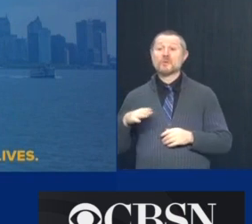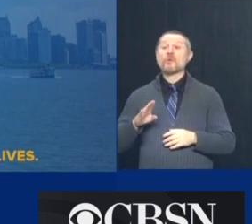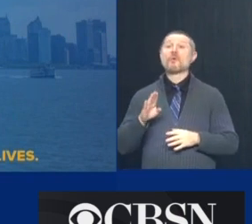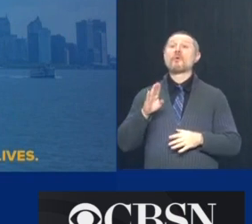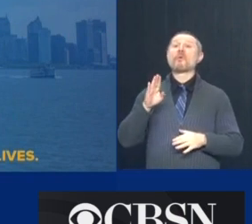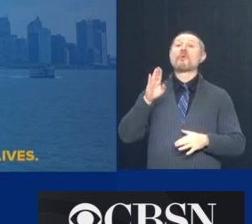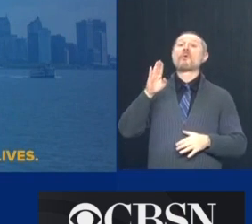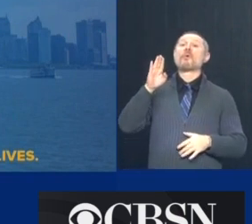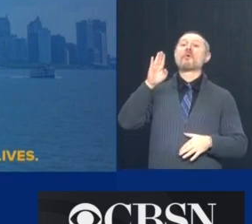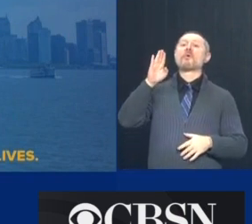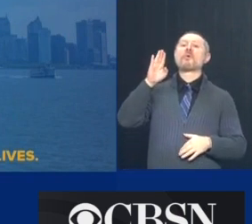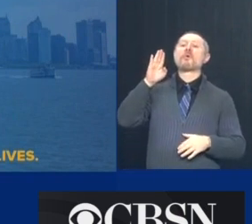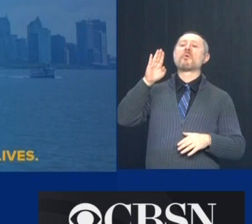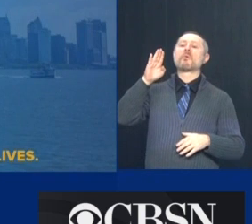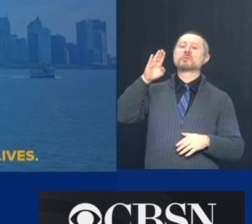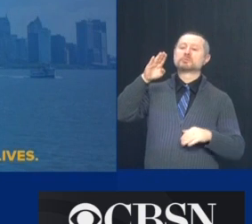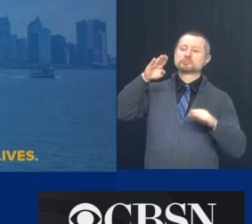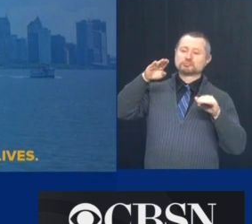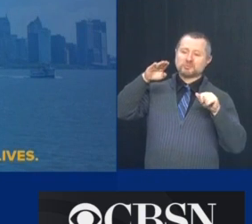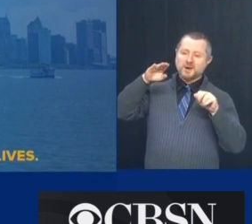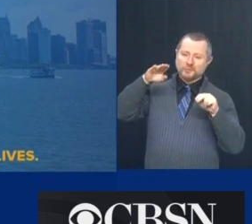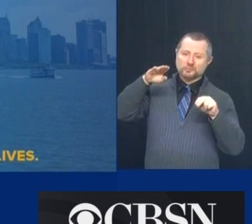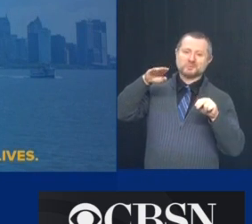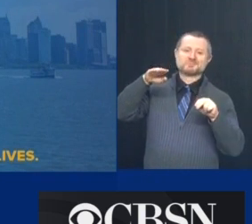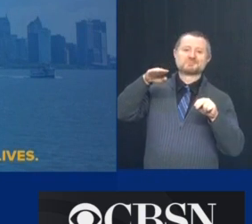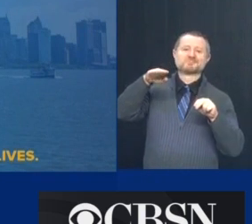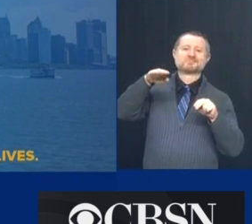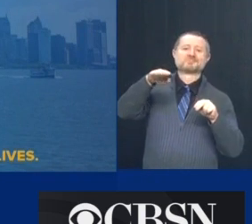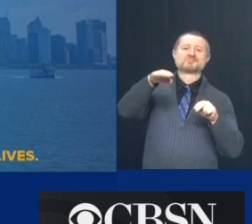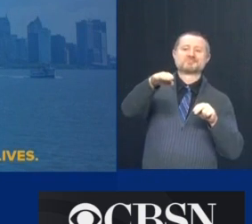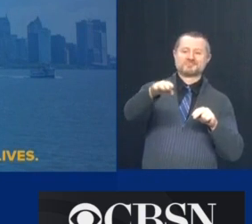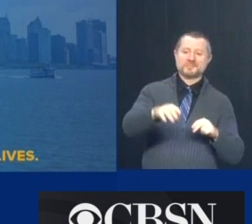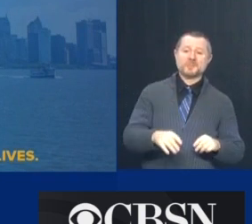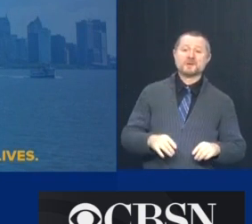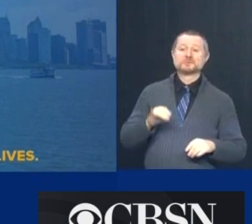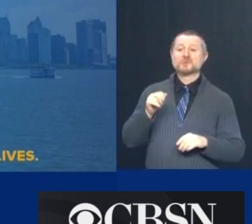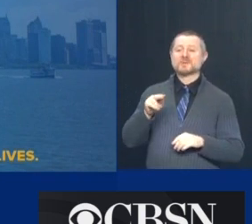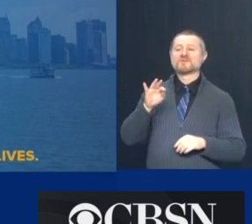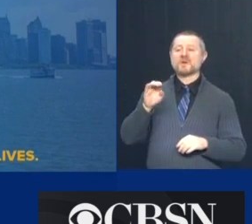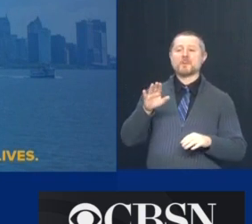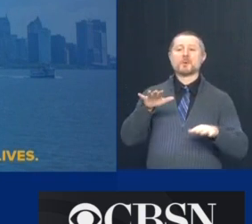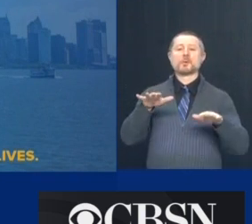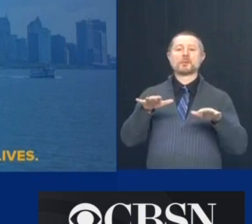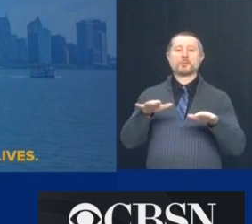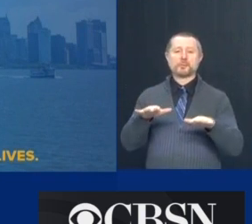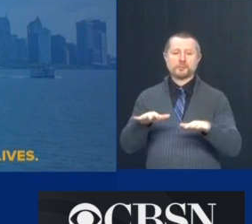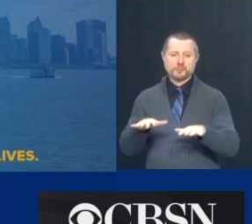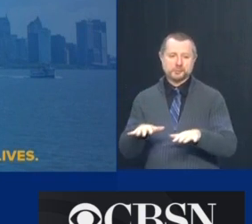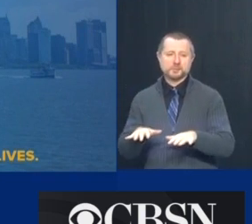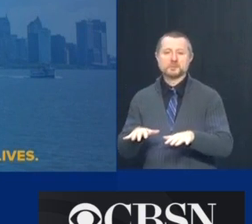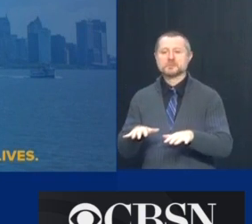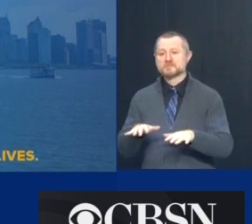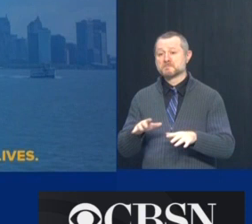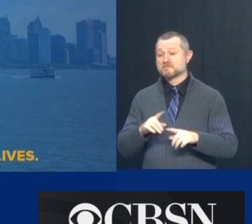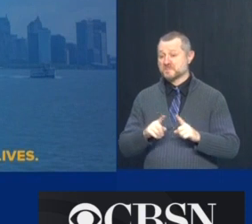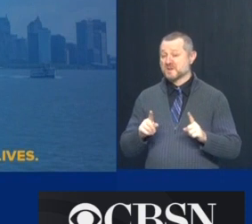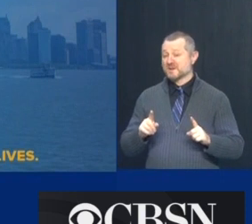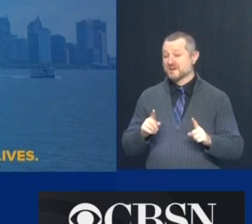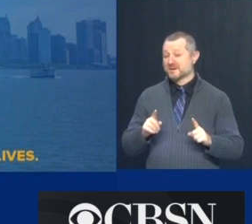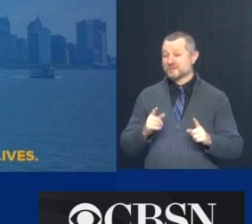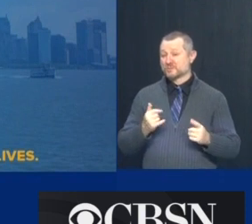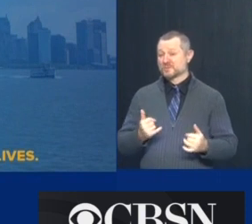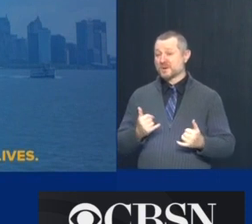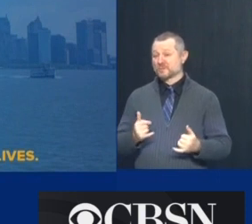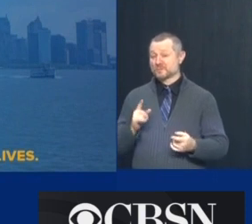season. After New Year's starts to settle down, you see the rate stabilize. But the rate will be much higher than it